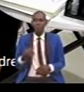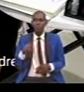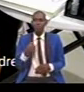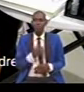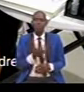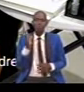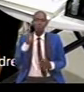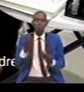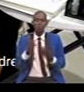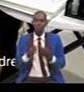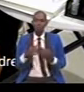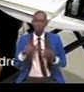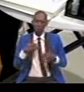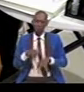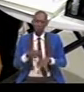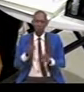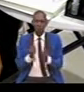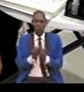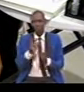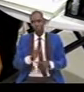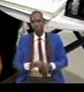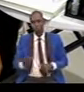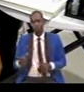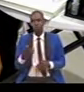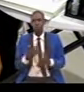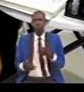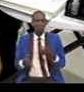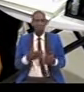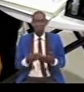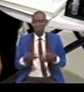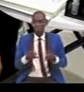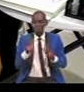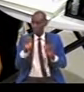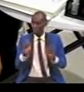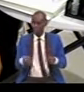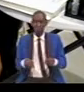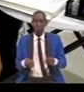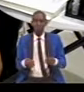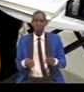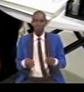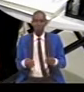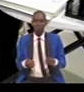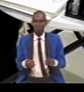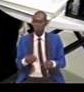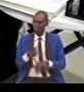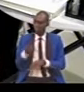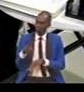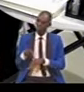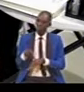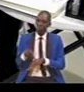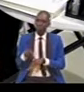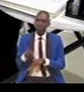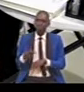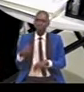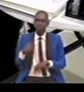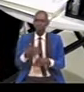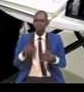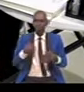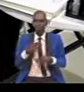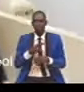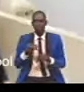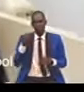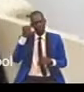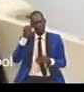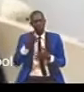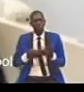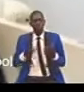make time for your children, whatever way you can. Mr. Anderson, we had no idea this was